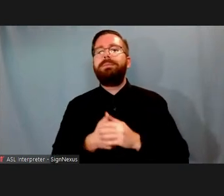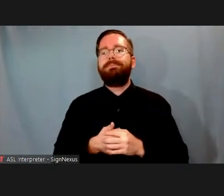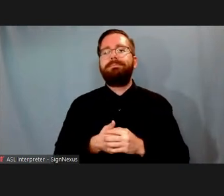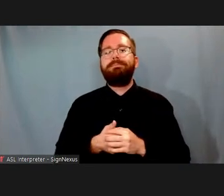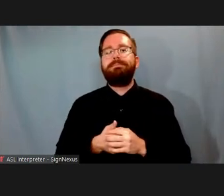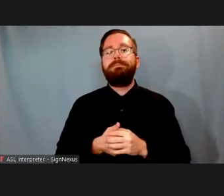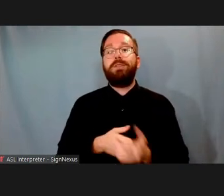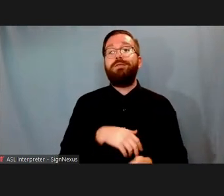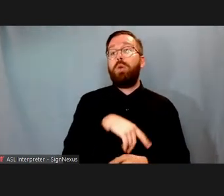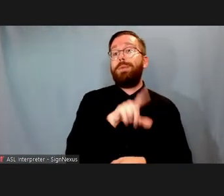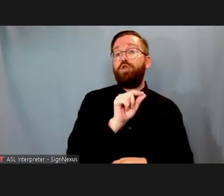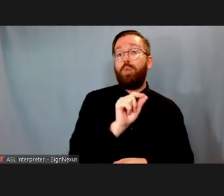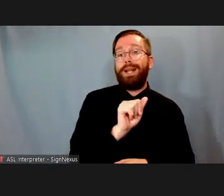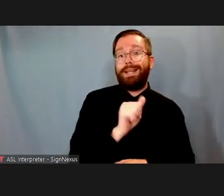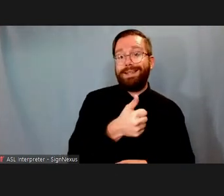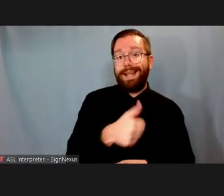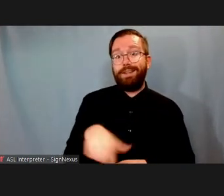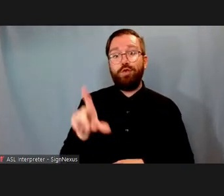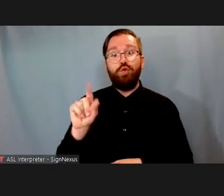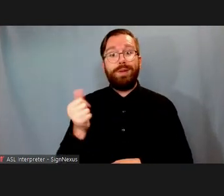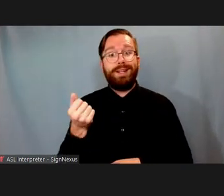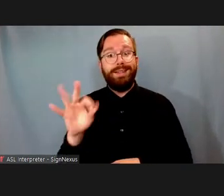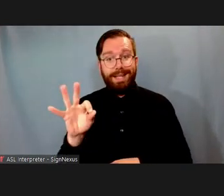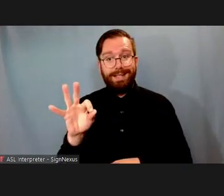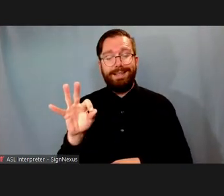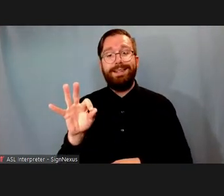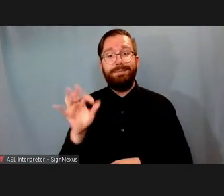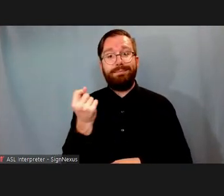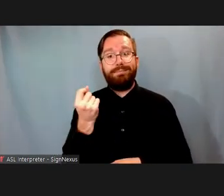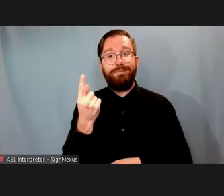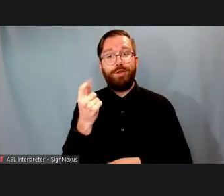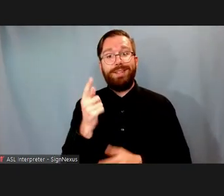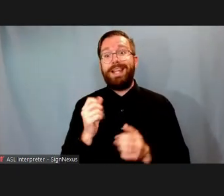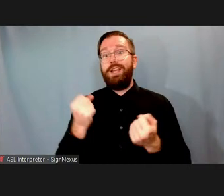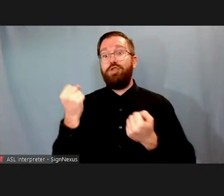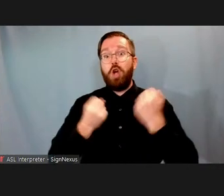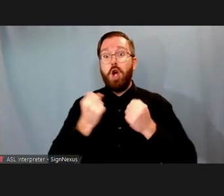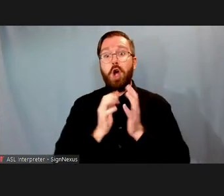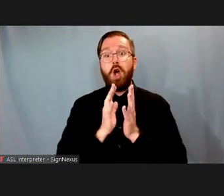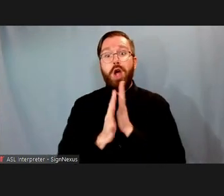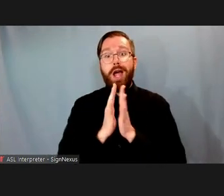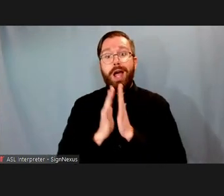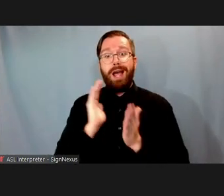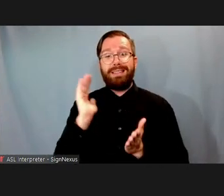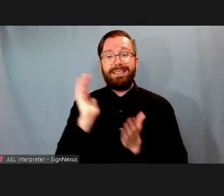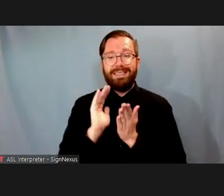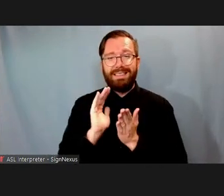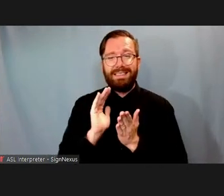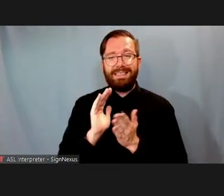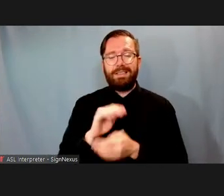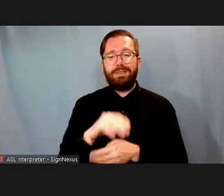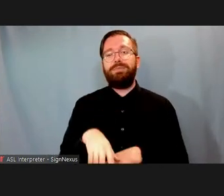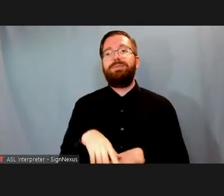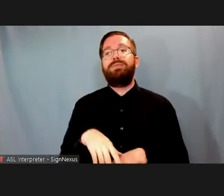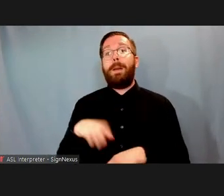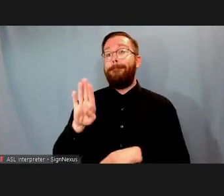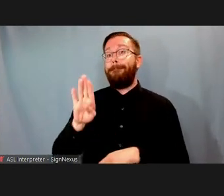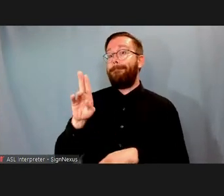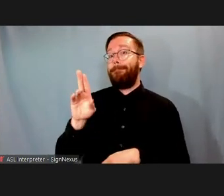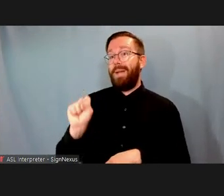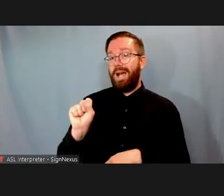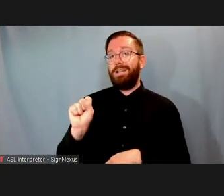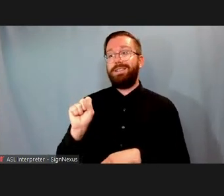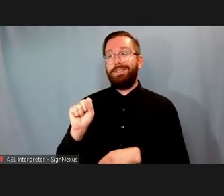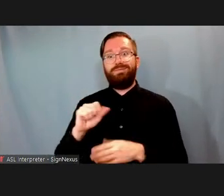2019 travel speeds fell 22 in manhattan central business district and local bus feeds have declined 28 since